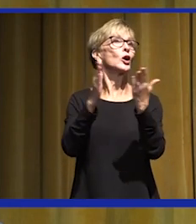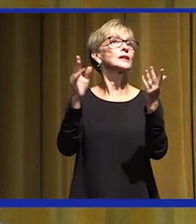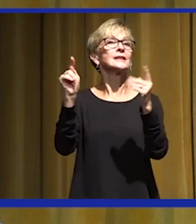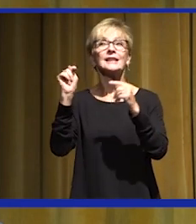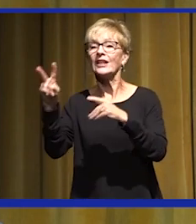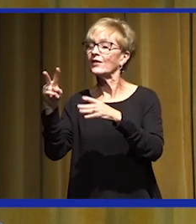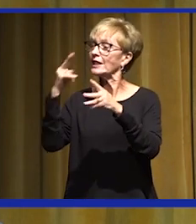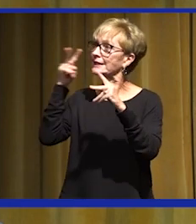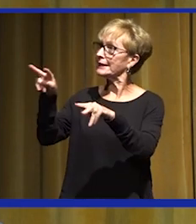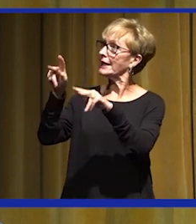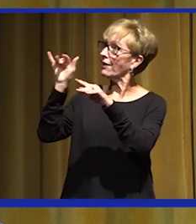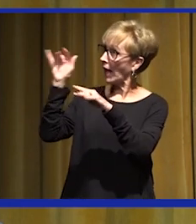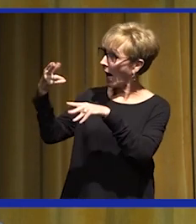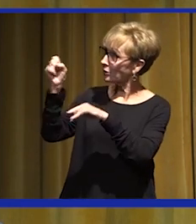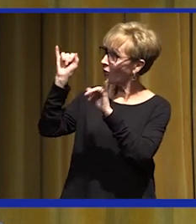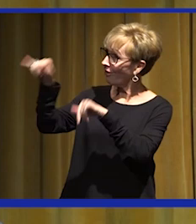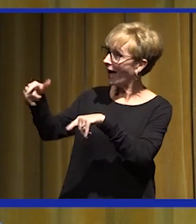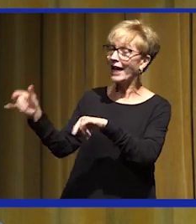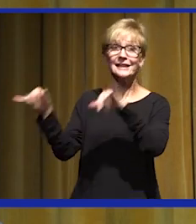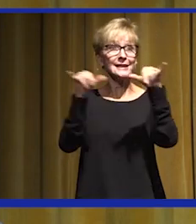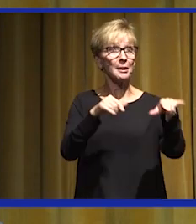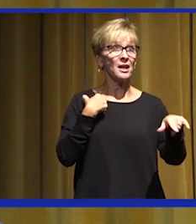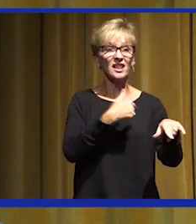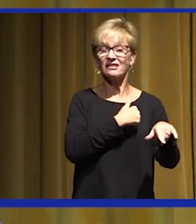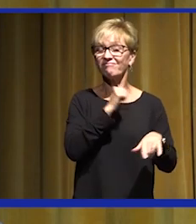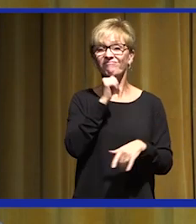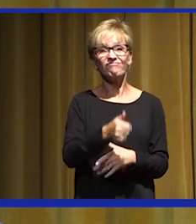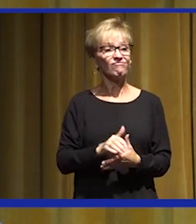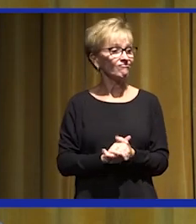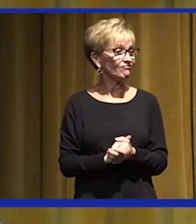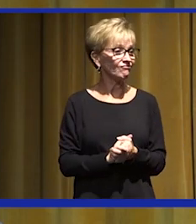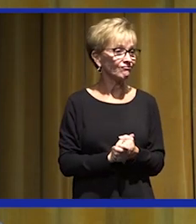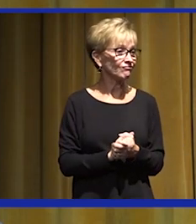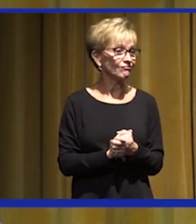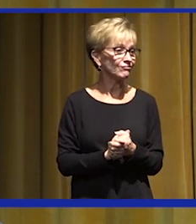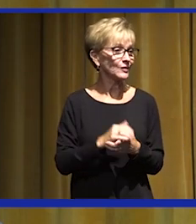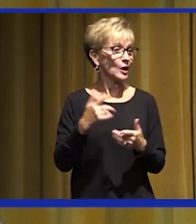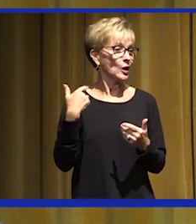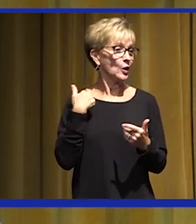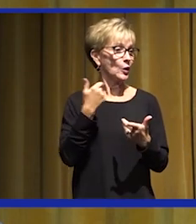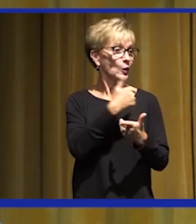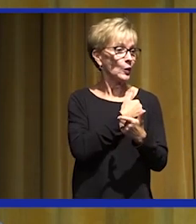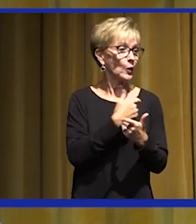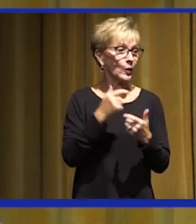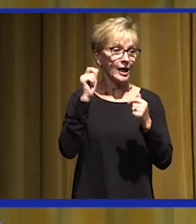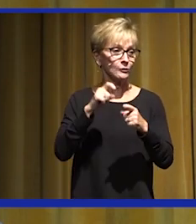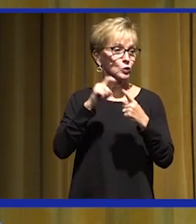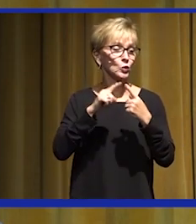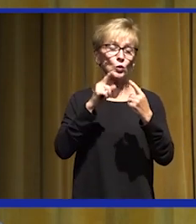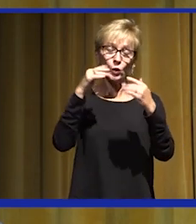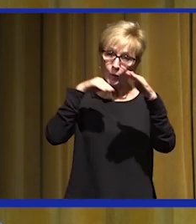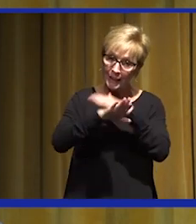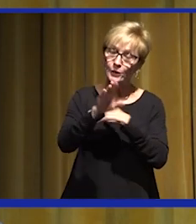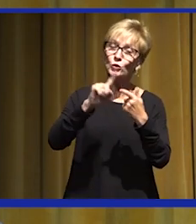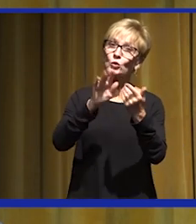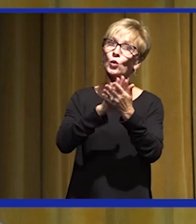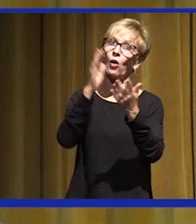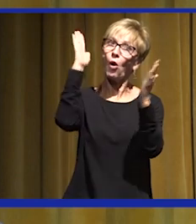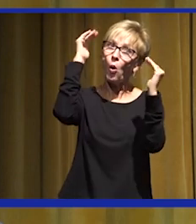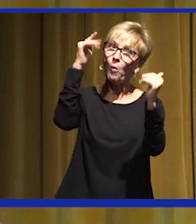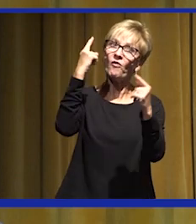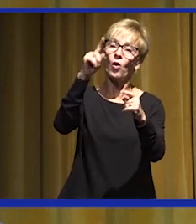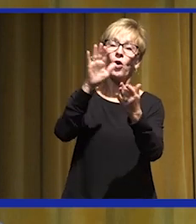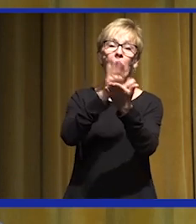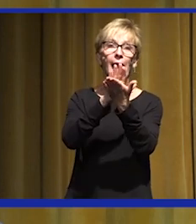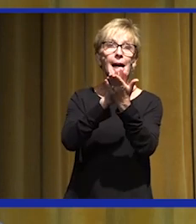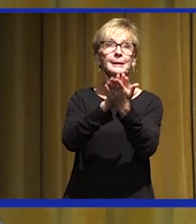told us high school was like. We stepped foot into the doors of Henry Clay, hoping for academic excellence, social